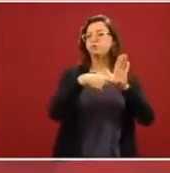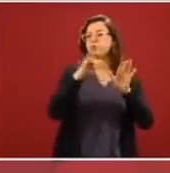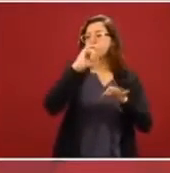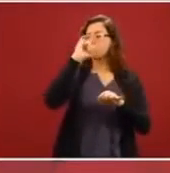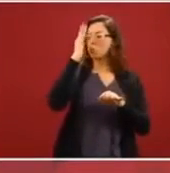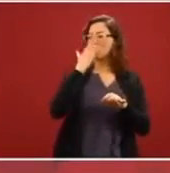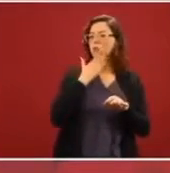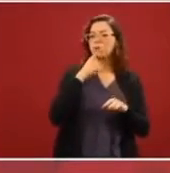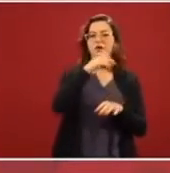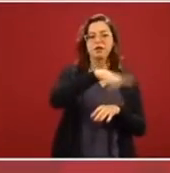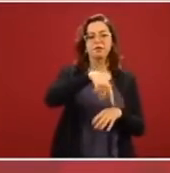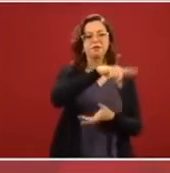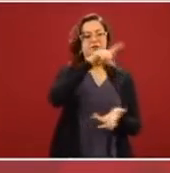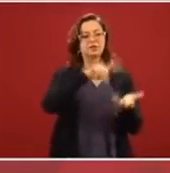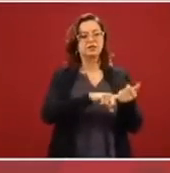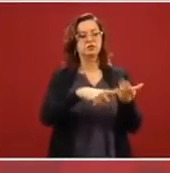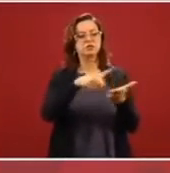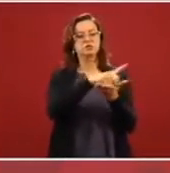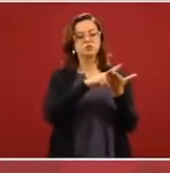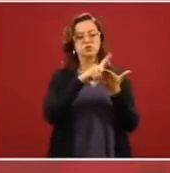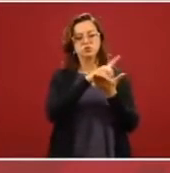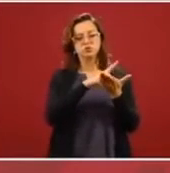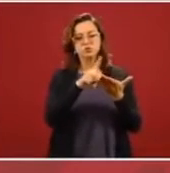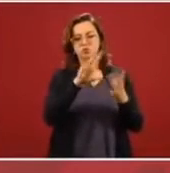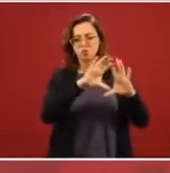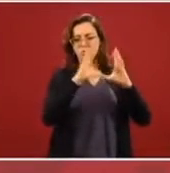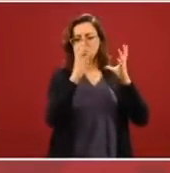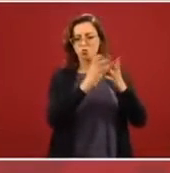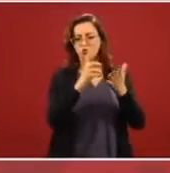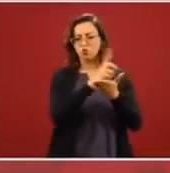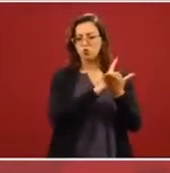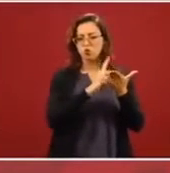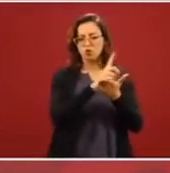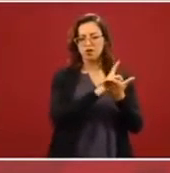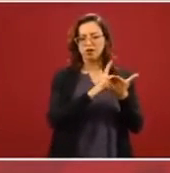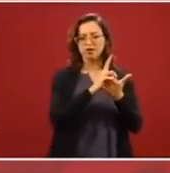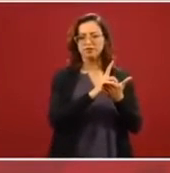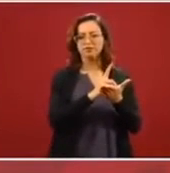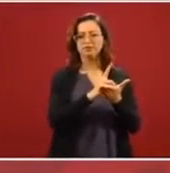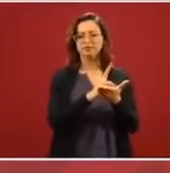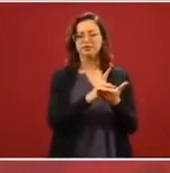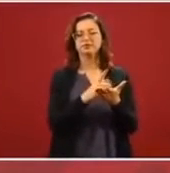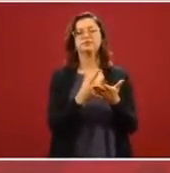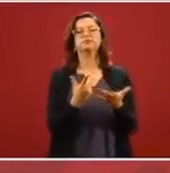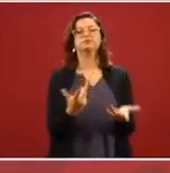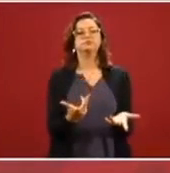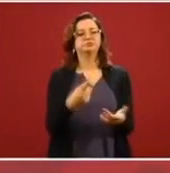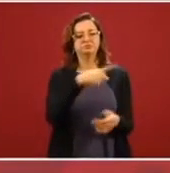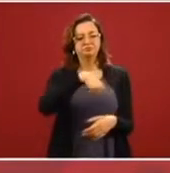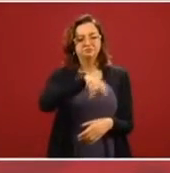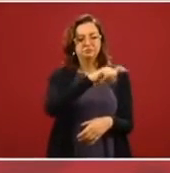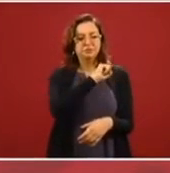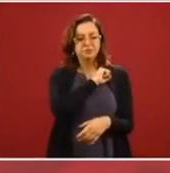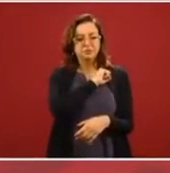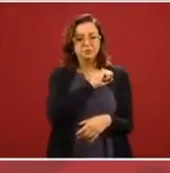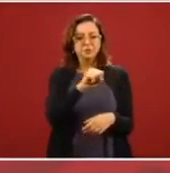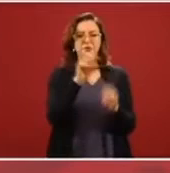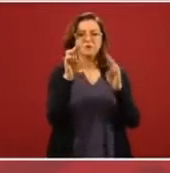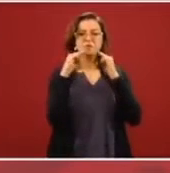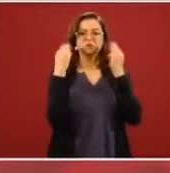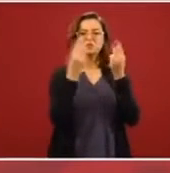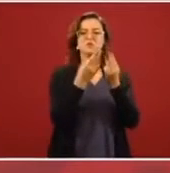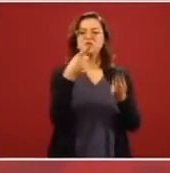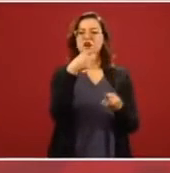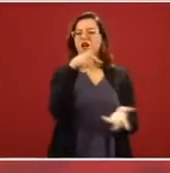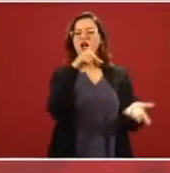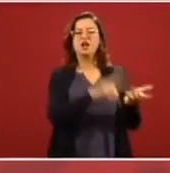imagen de que ese image mundo that that de world las drogas, of drugs, de la delincuencia, of es delinquency, un mundo